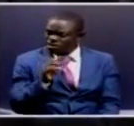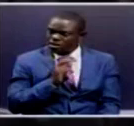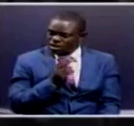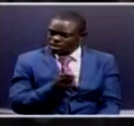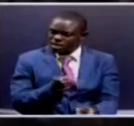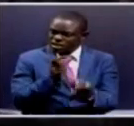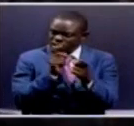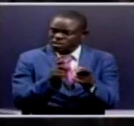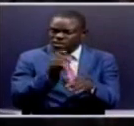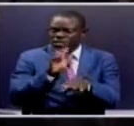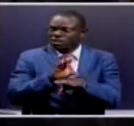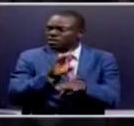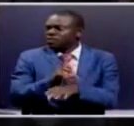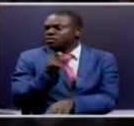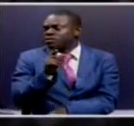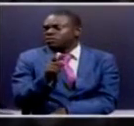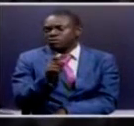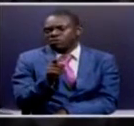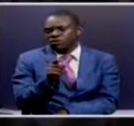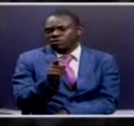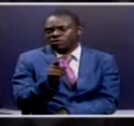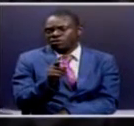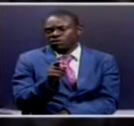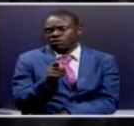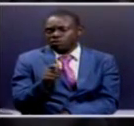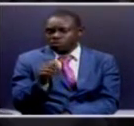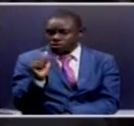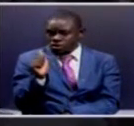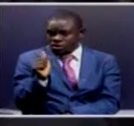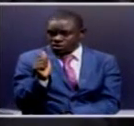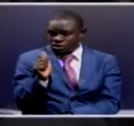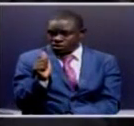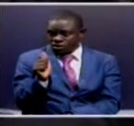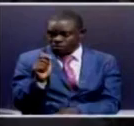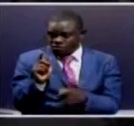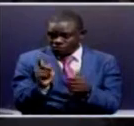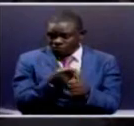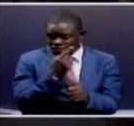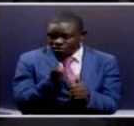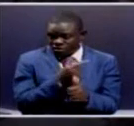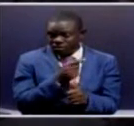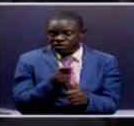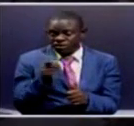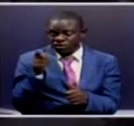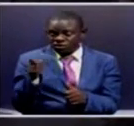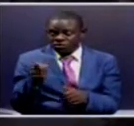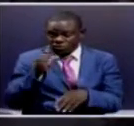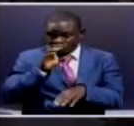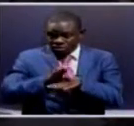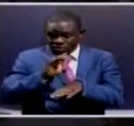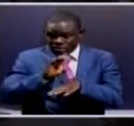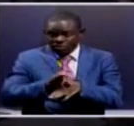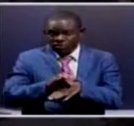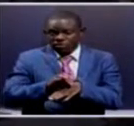chairmanship, which is tied to the agenda which they want to give to the stakeholders. We do not believe that that is